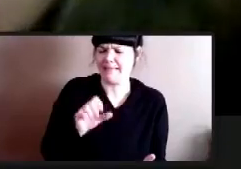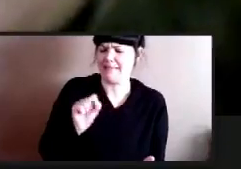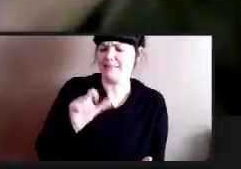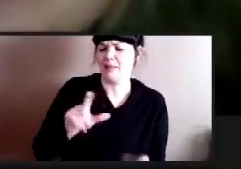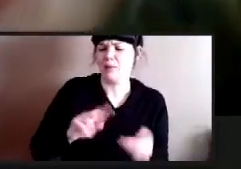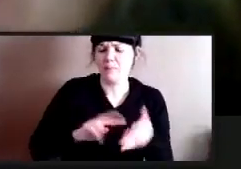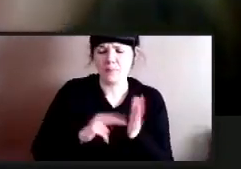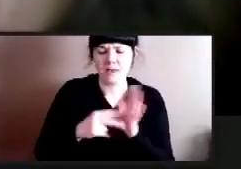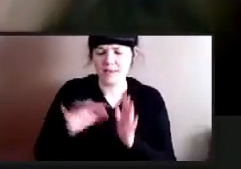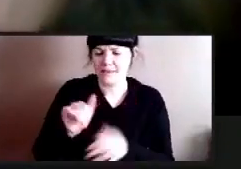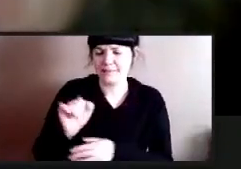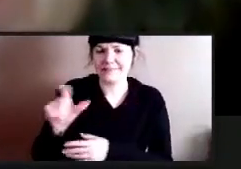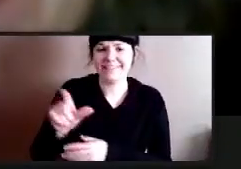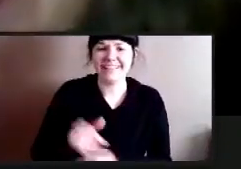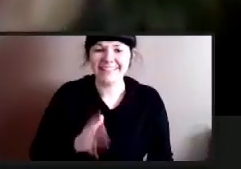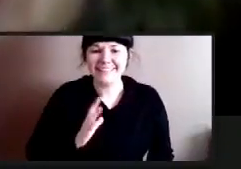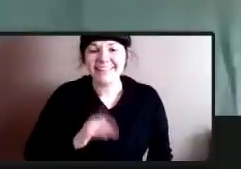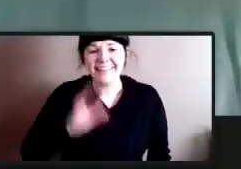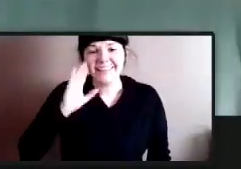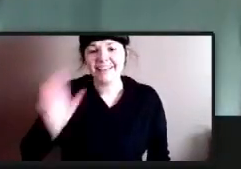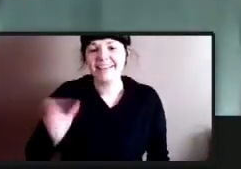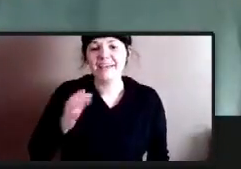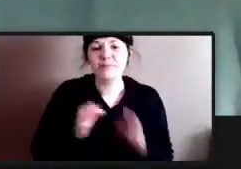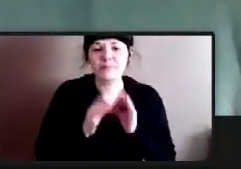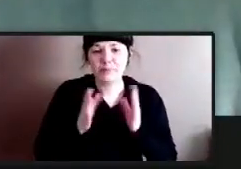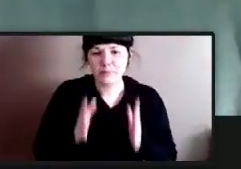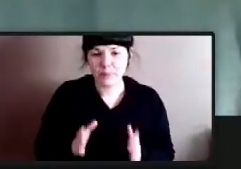ASL translation.